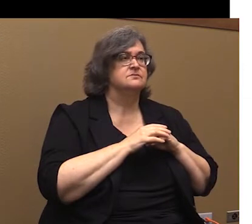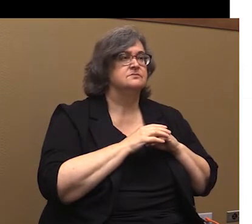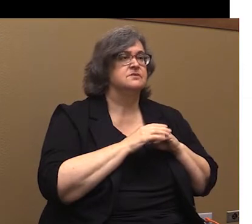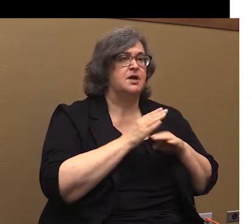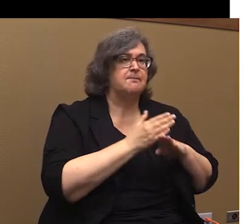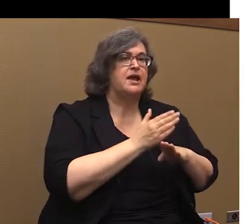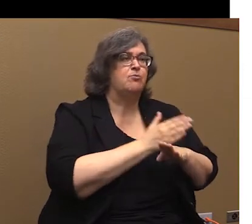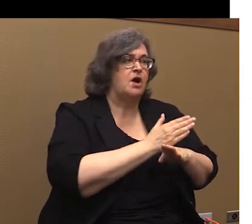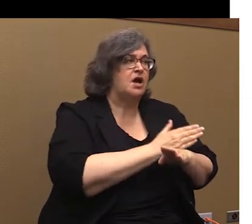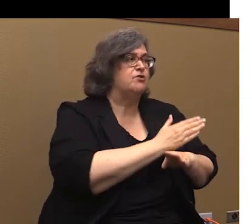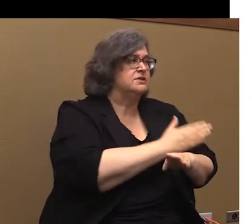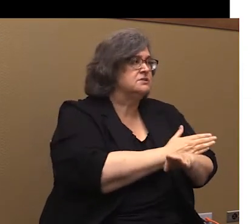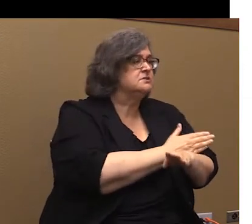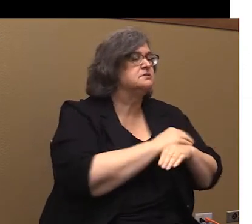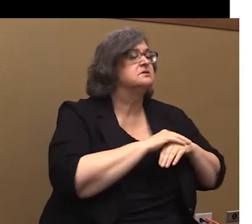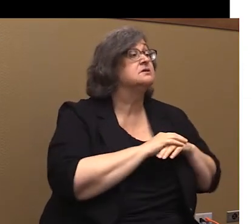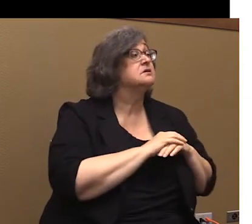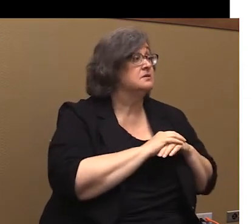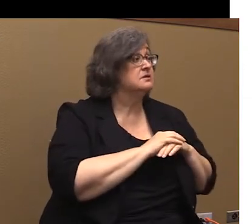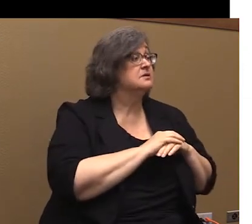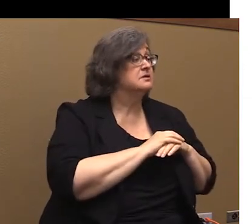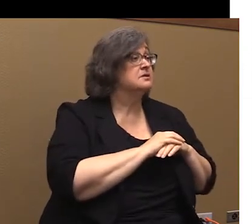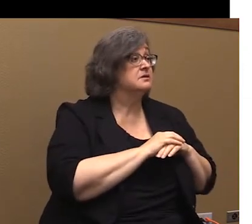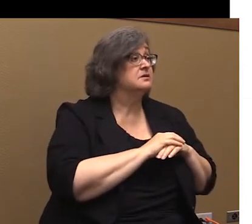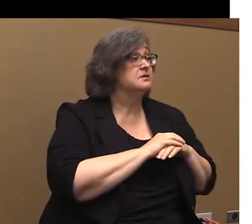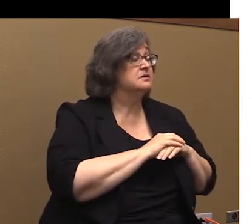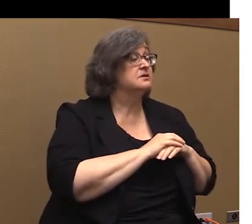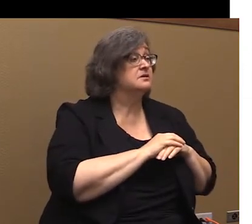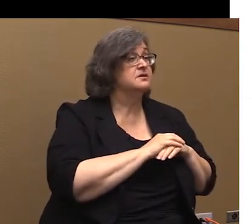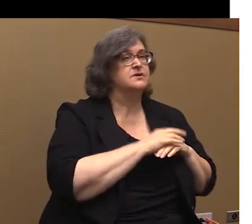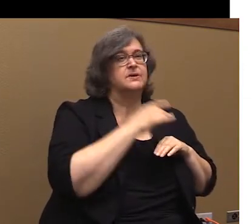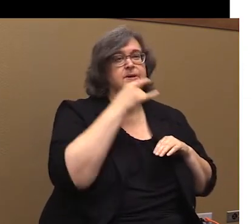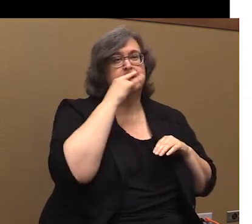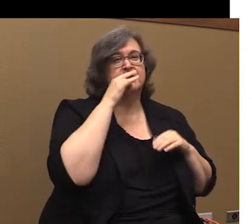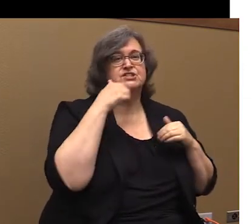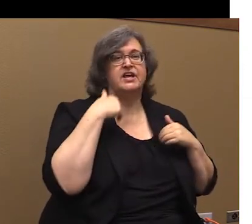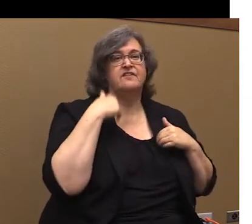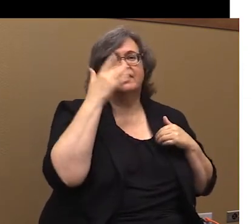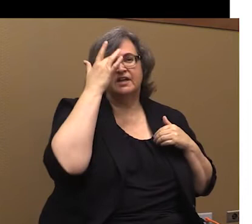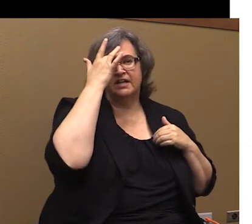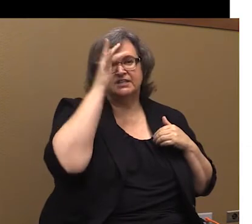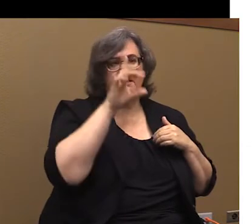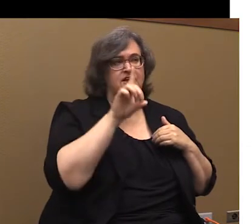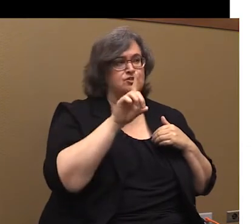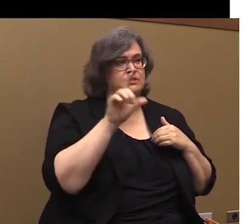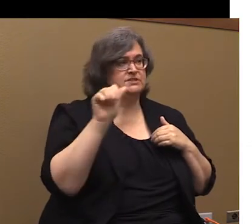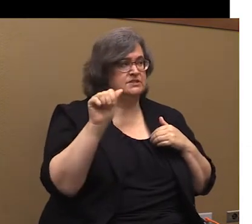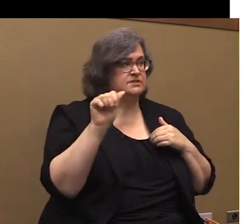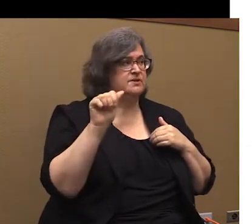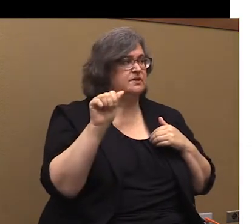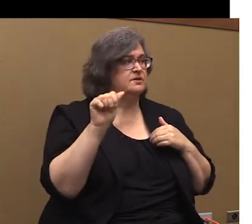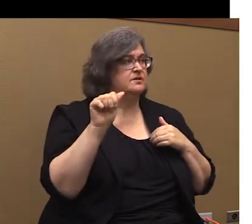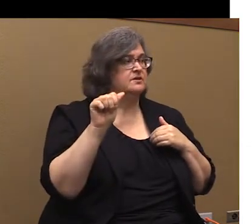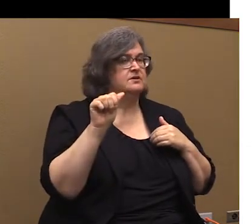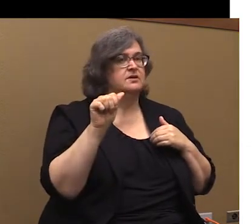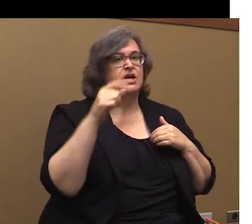kids make progress. Kids who have